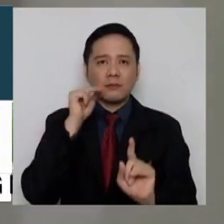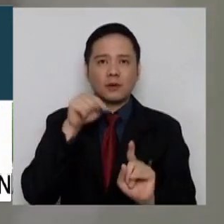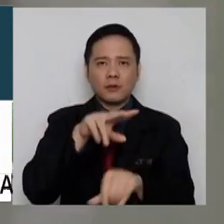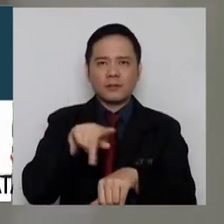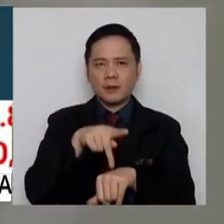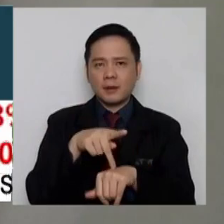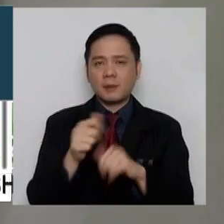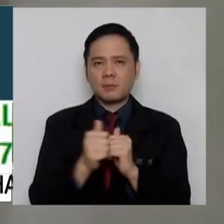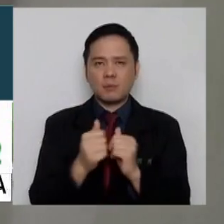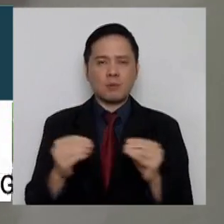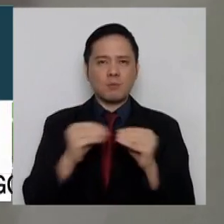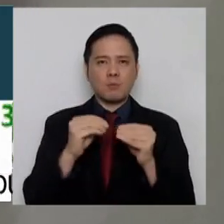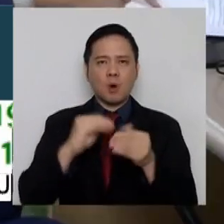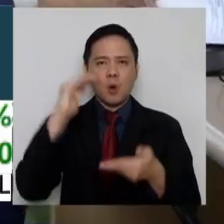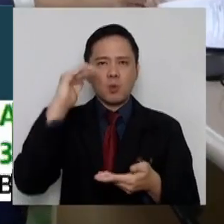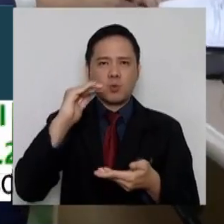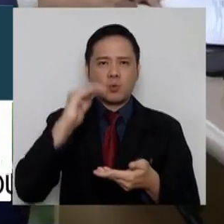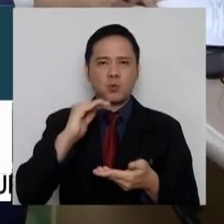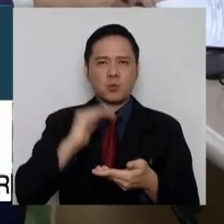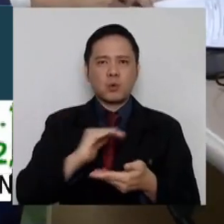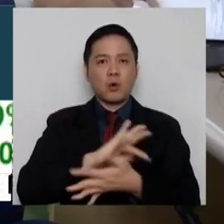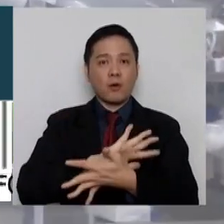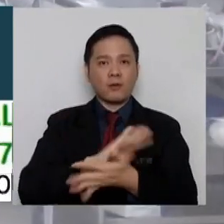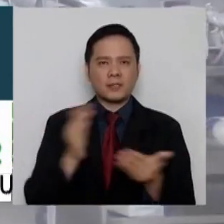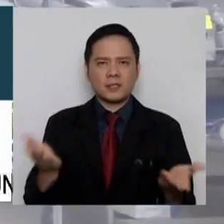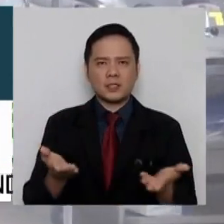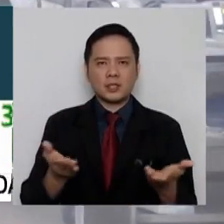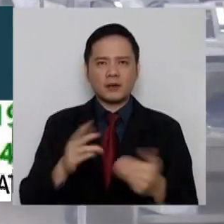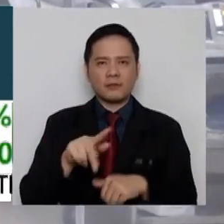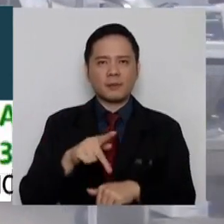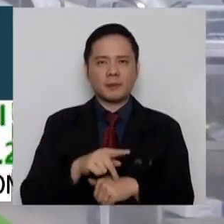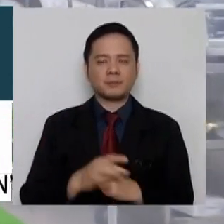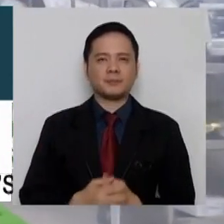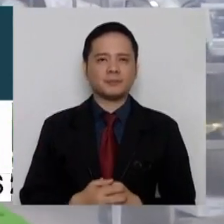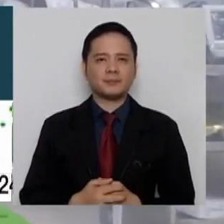cases of COVID-19 in the country. All right. Carmina.